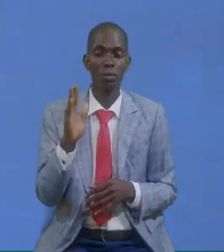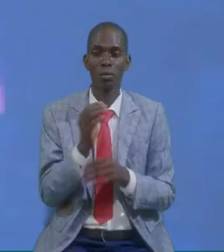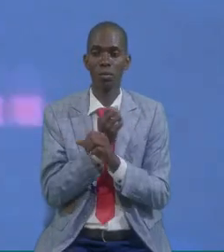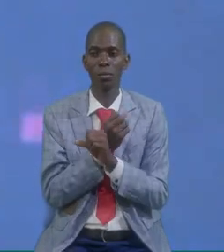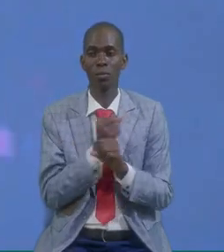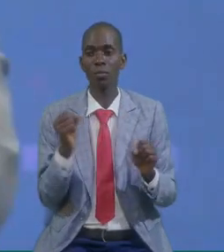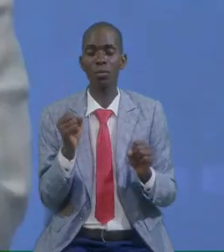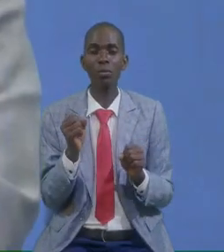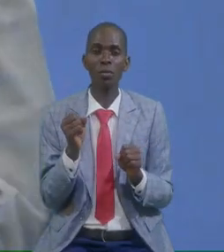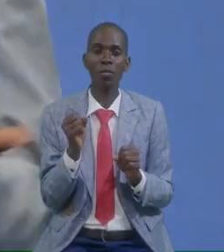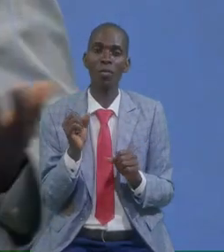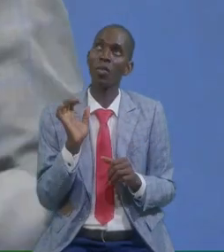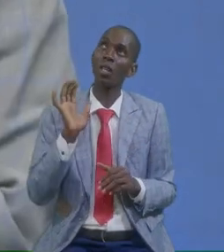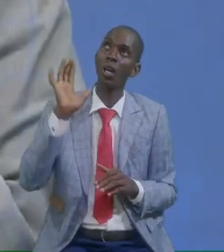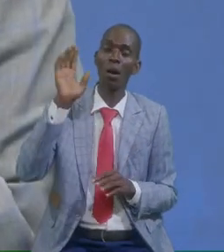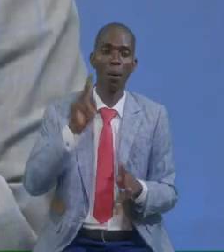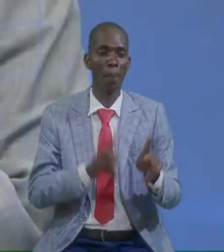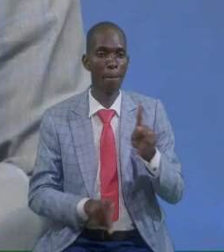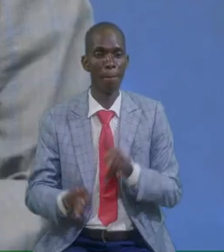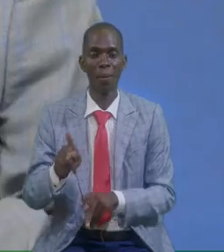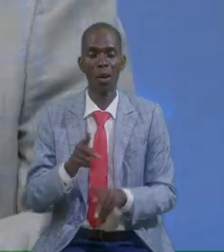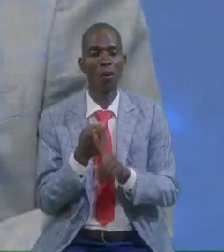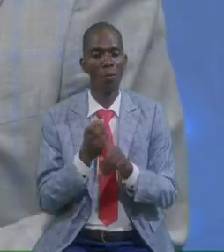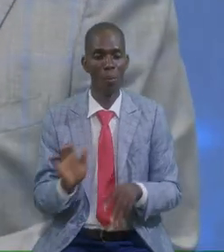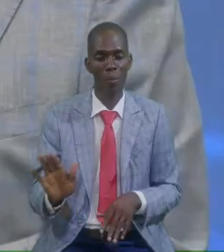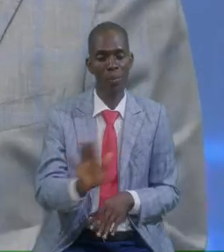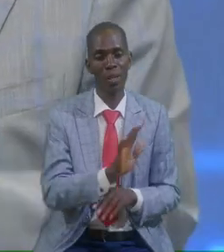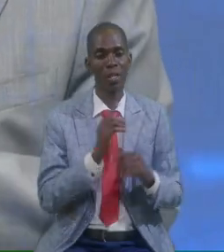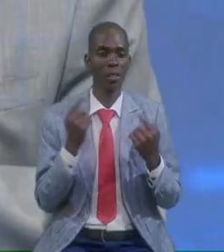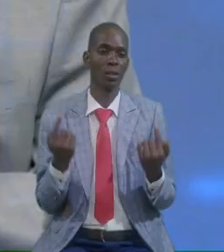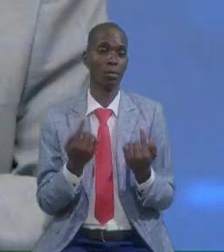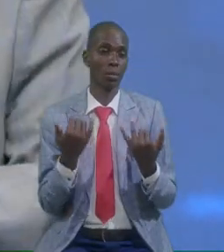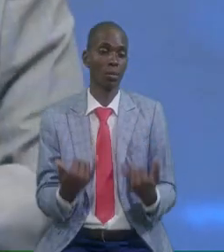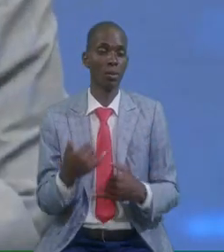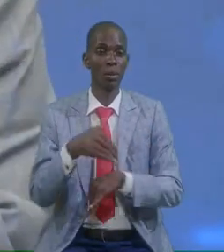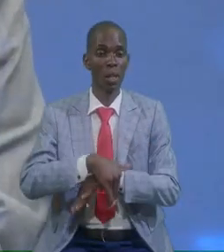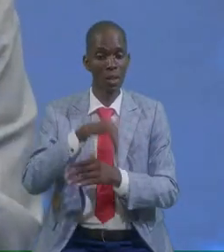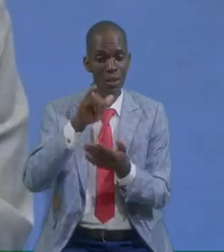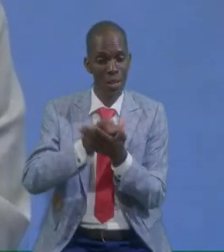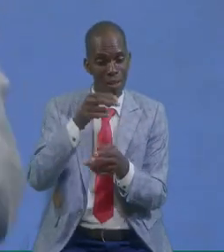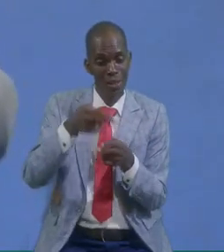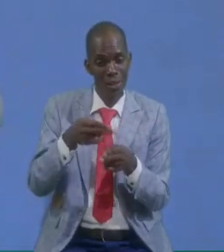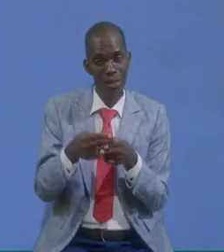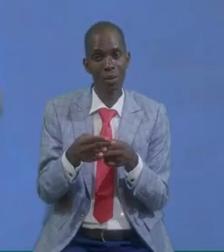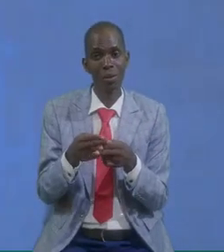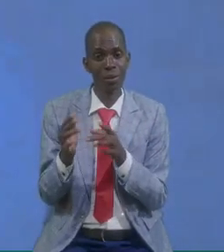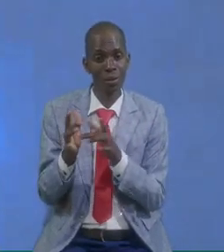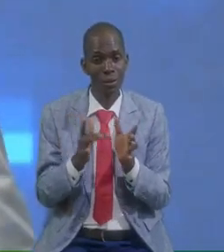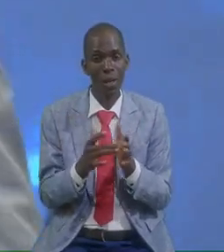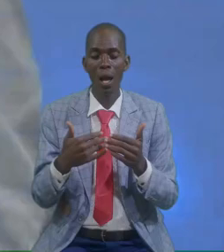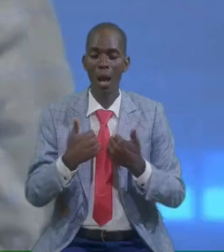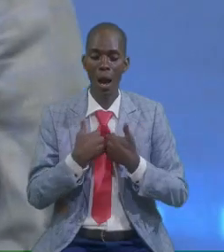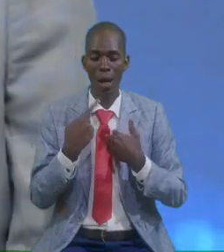his people from their sins. Tonight, that name has the power.